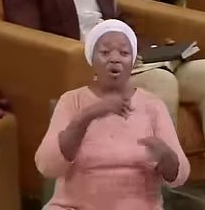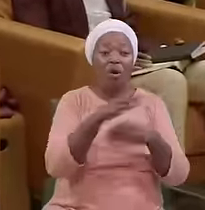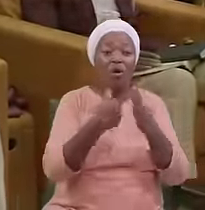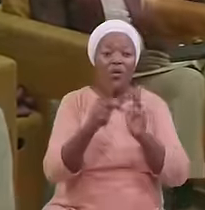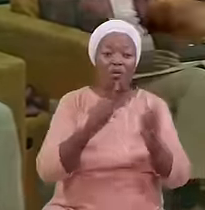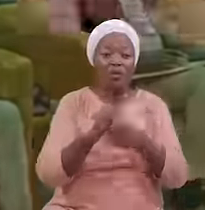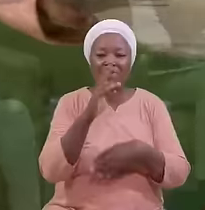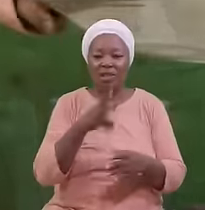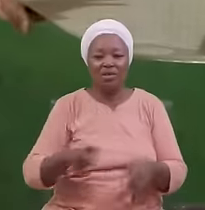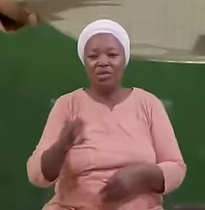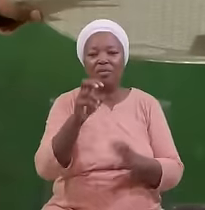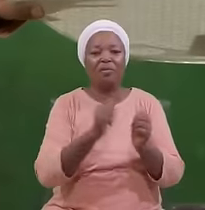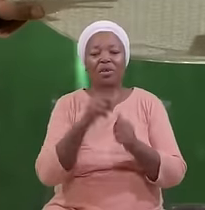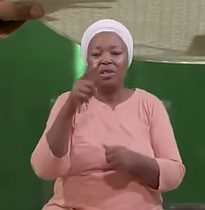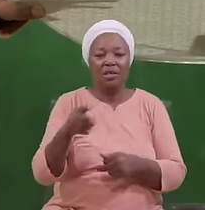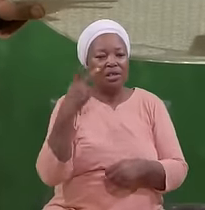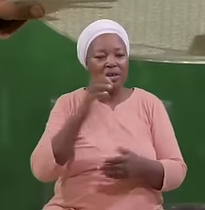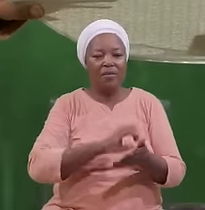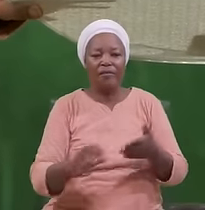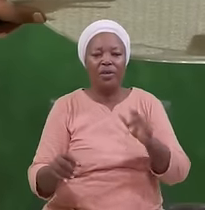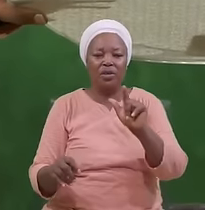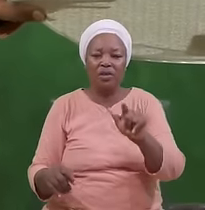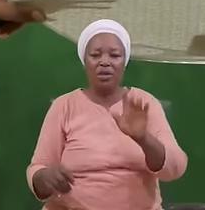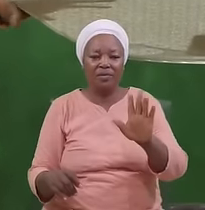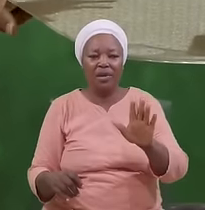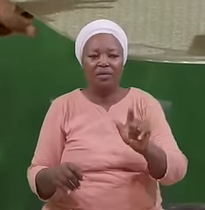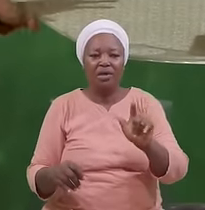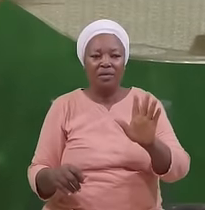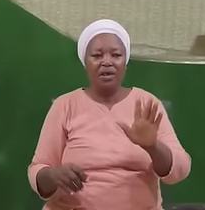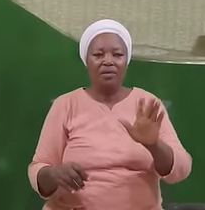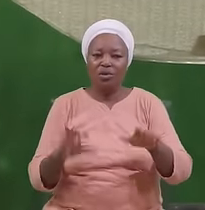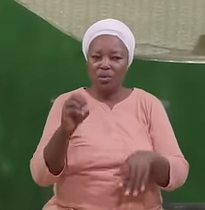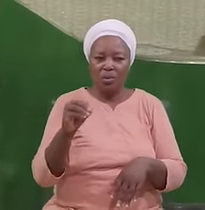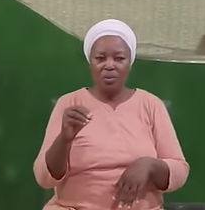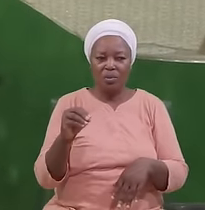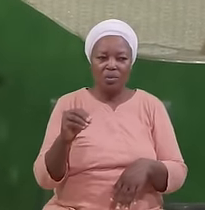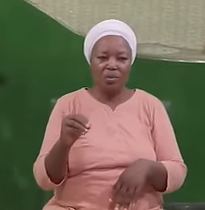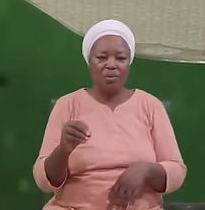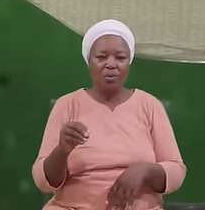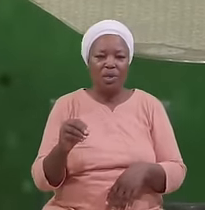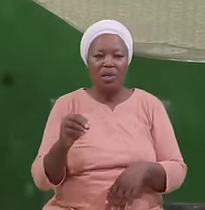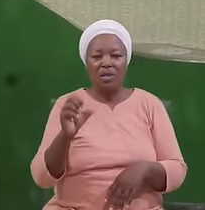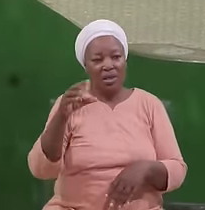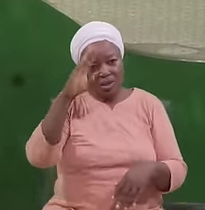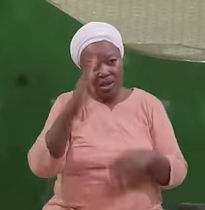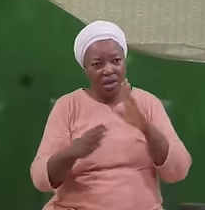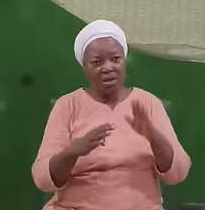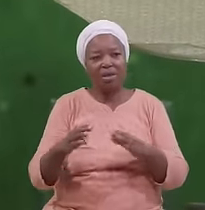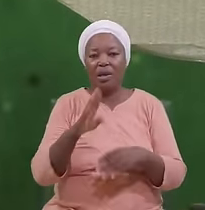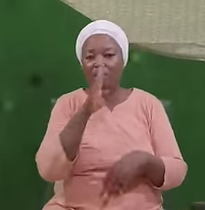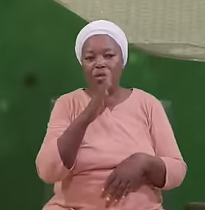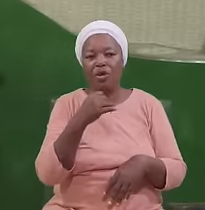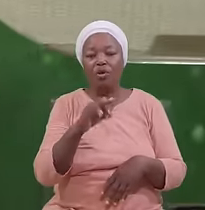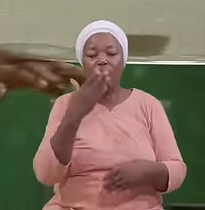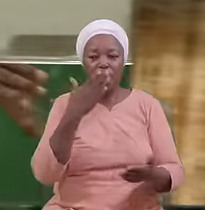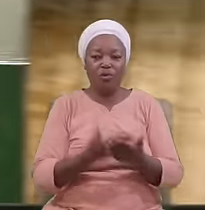Look at verse 25. In verse 25, wherefore, sirs, be of good cheer. If you